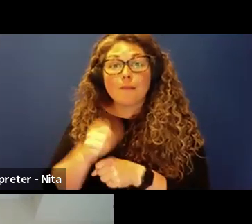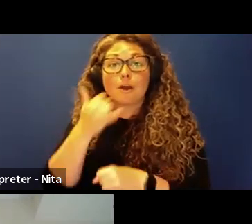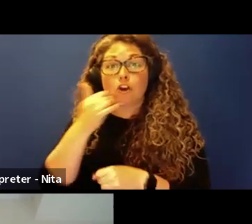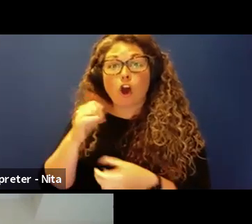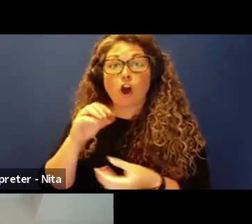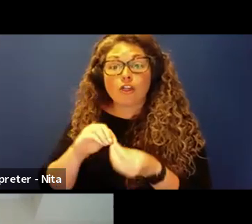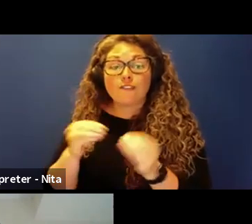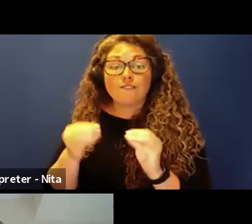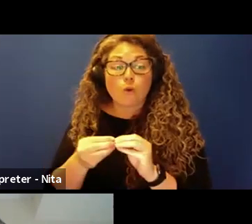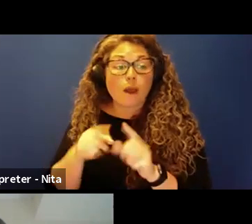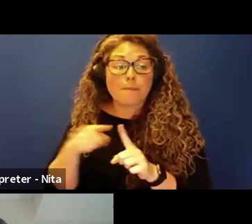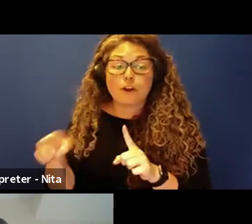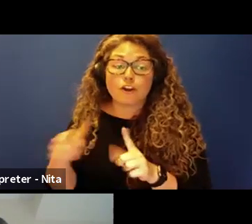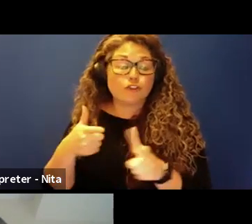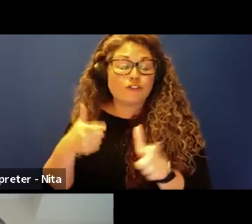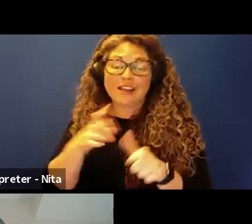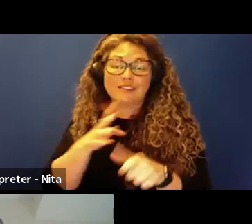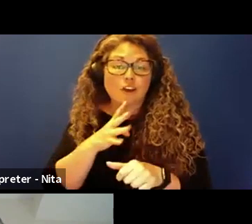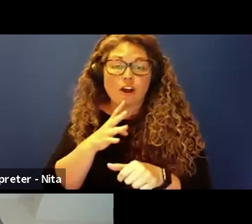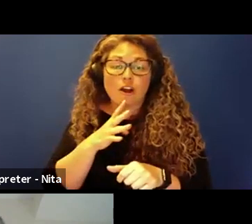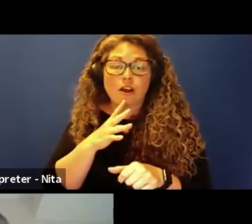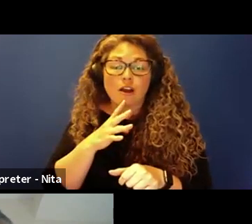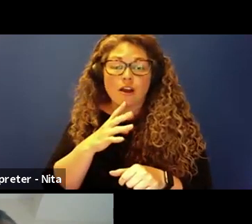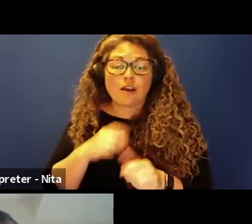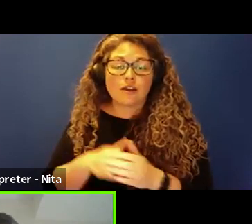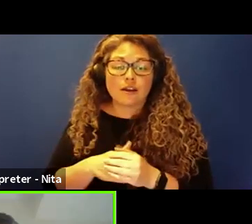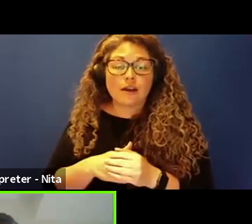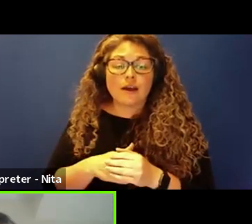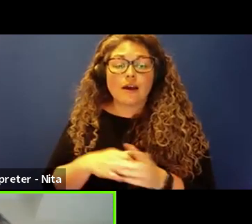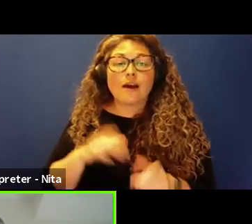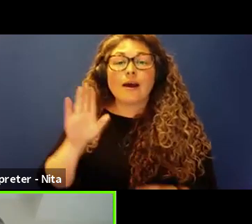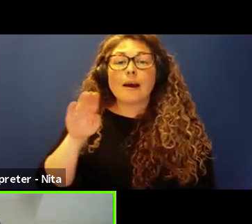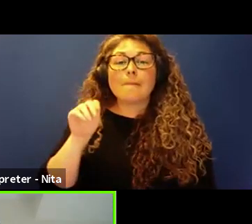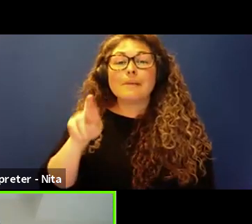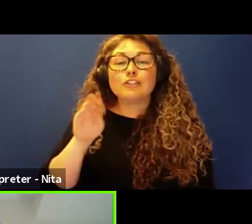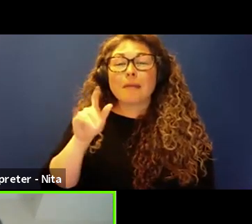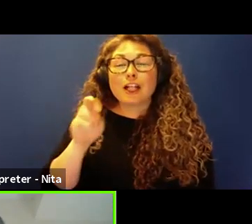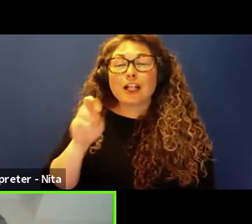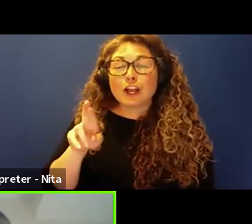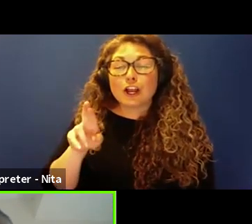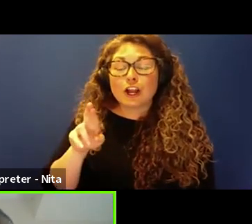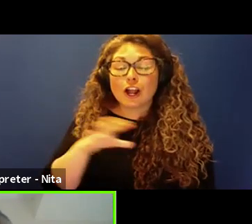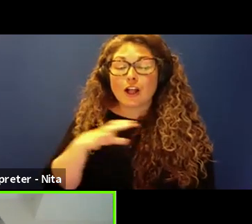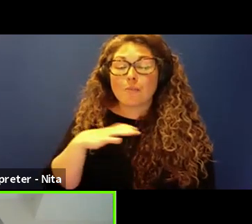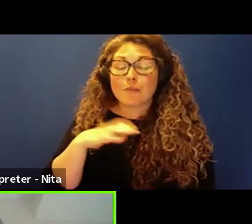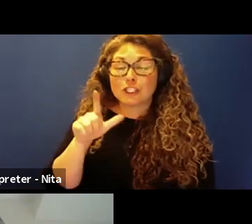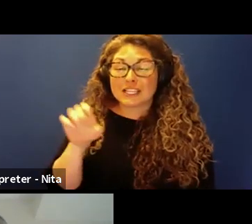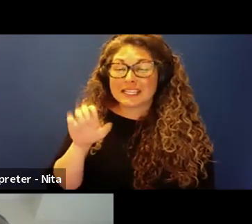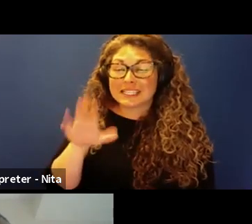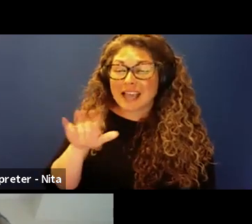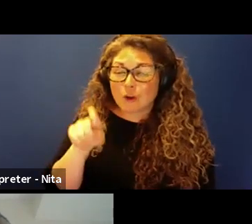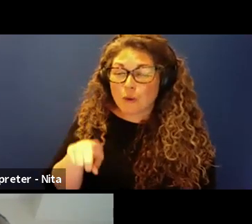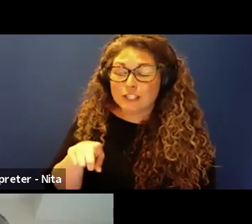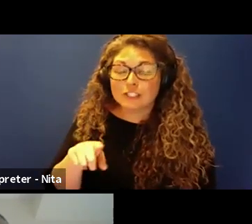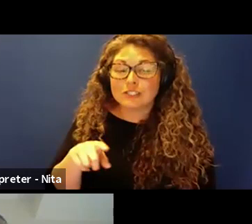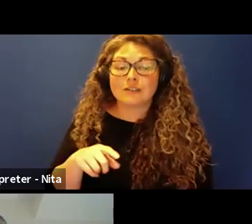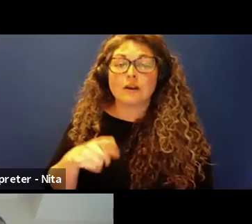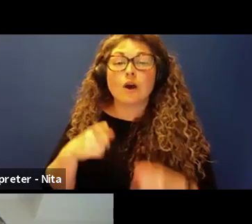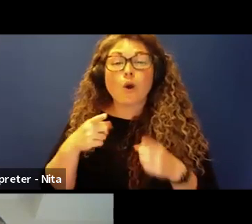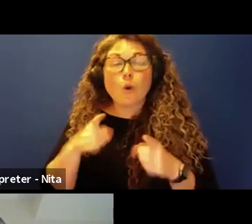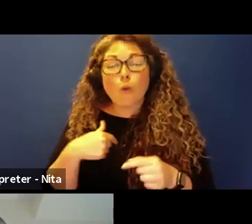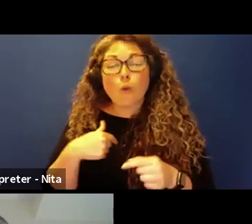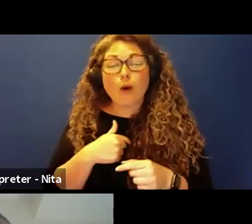1-855-363-0333. And Okay. let's say, Mr. Miller. Yes. Question. As we go, like I